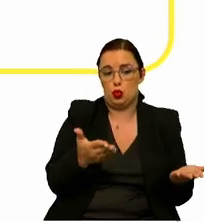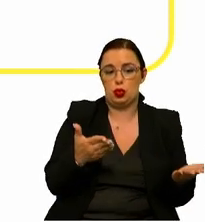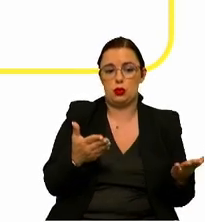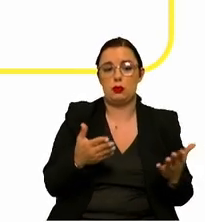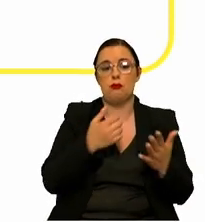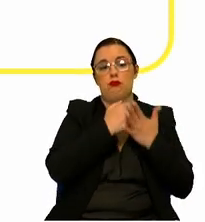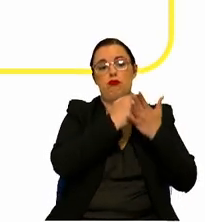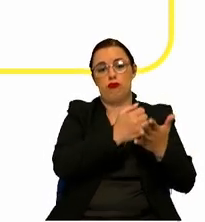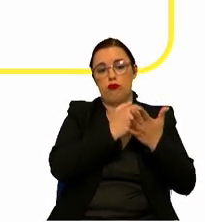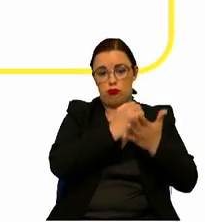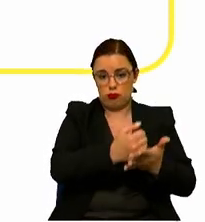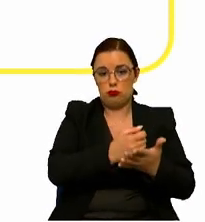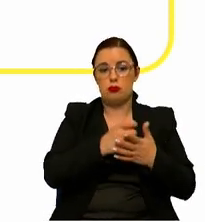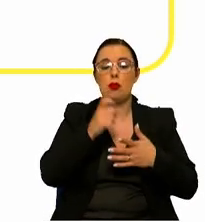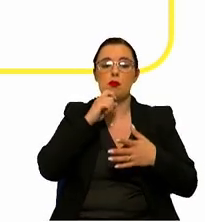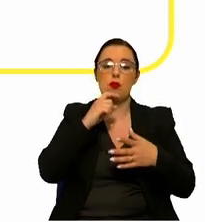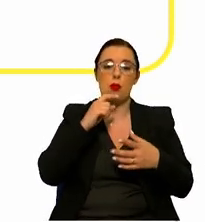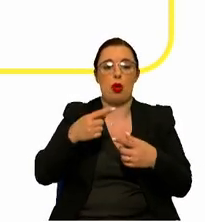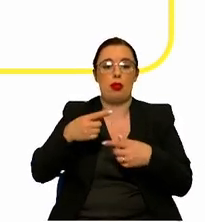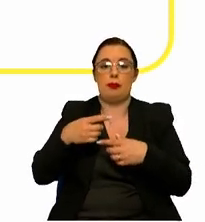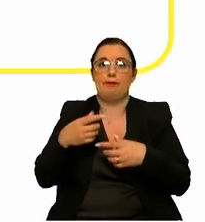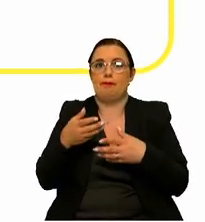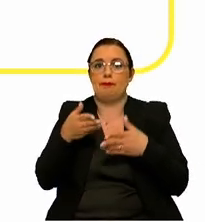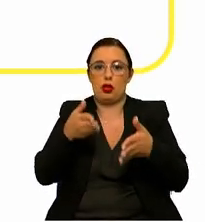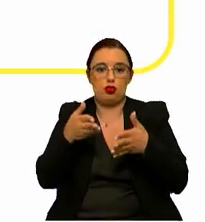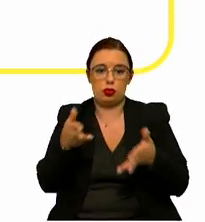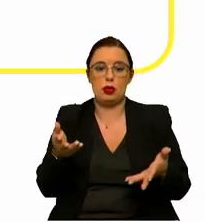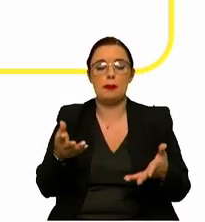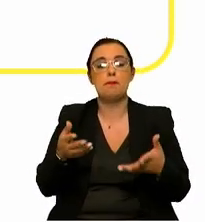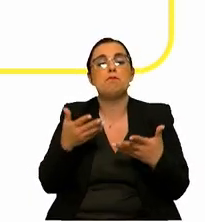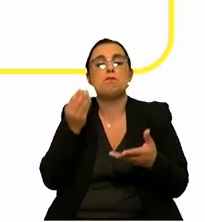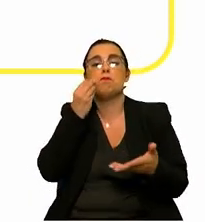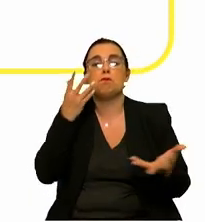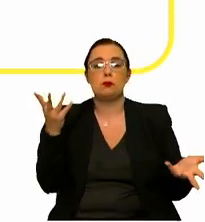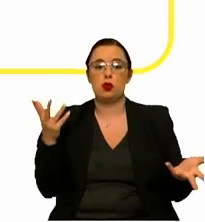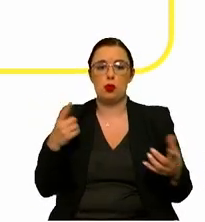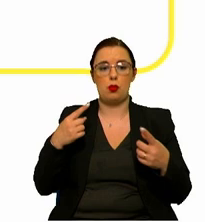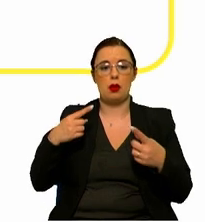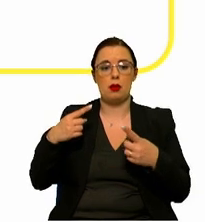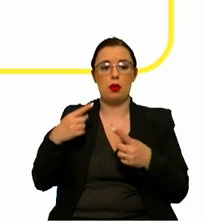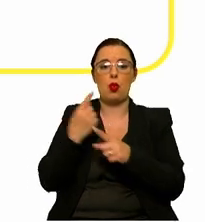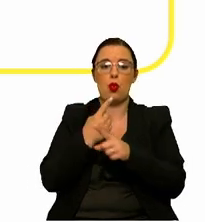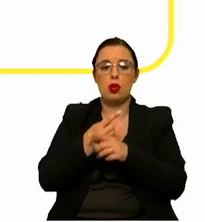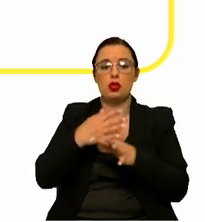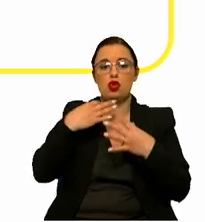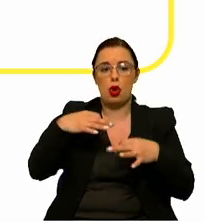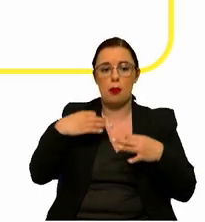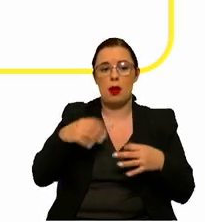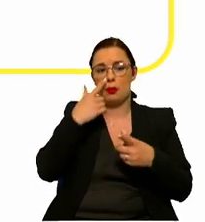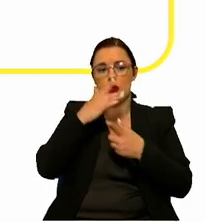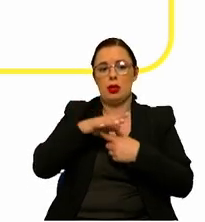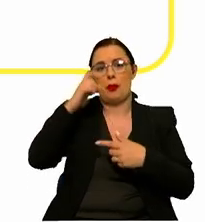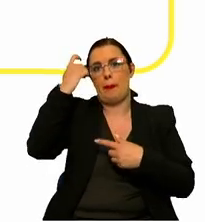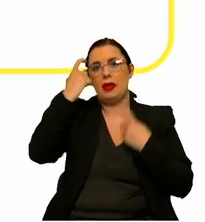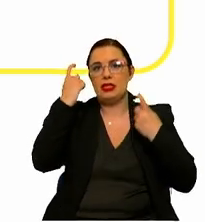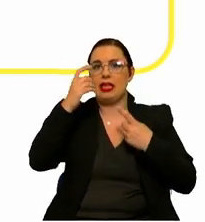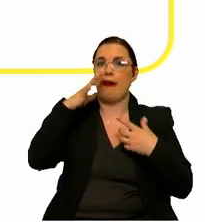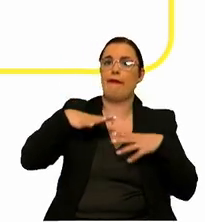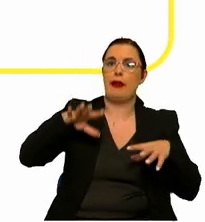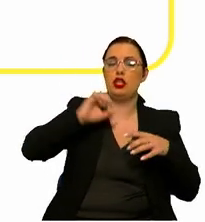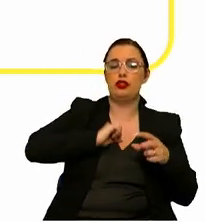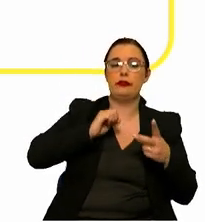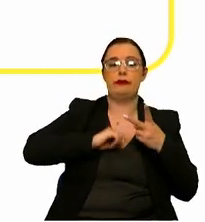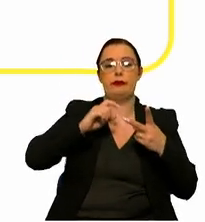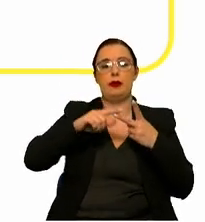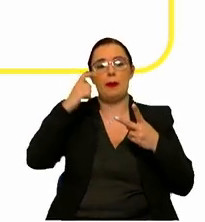helpful, something that can be assistive, and can help us with routine tasks like how to plan my holiday, how to start writing a